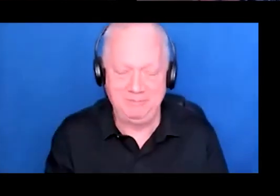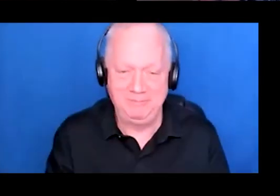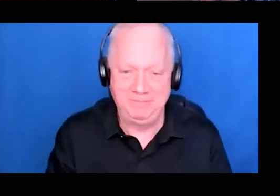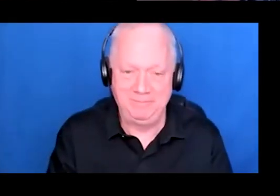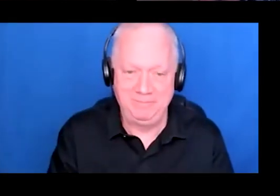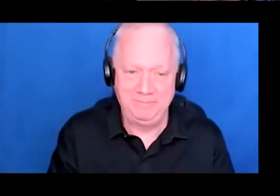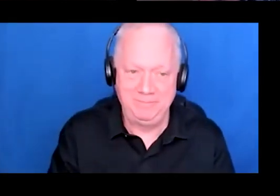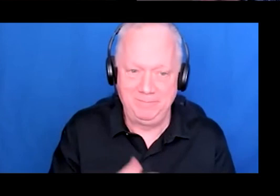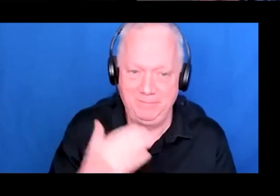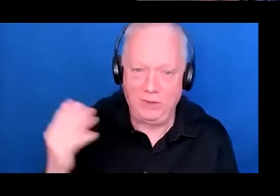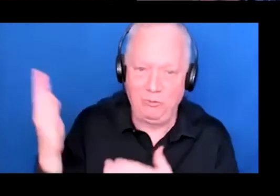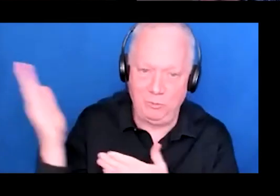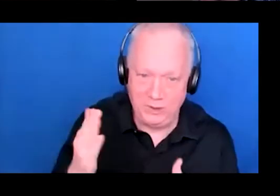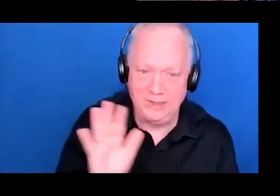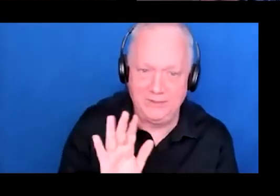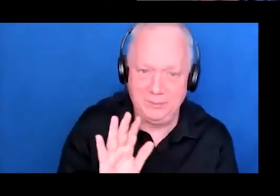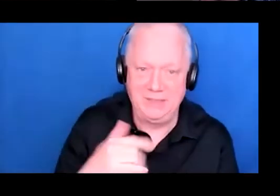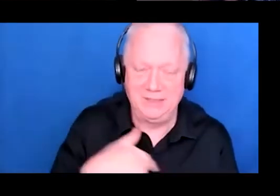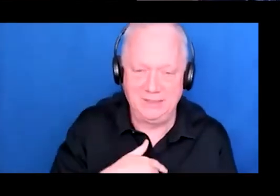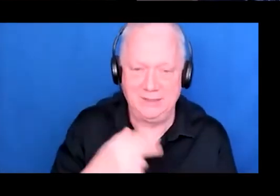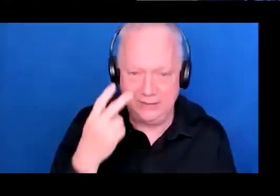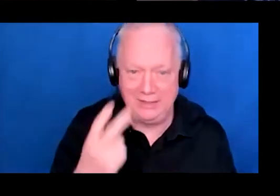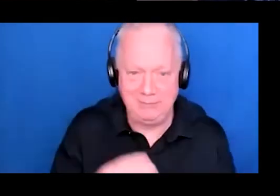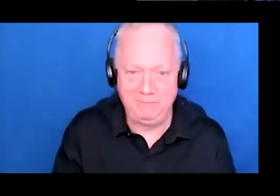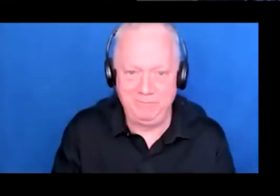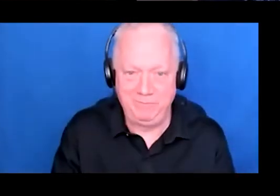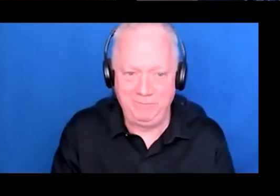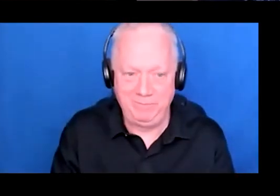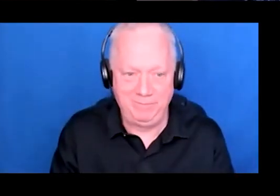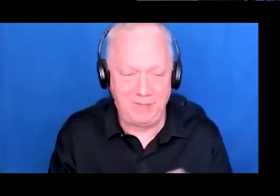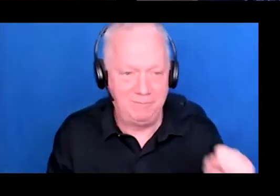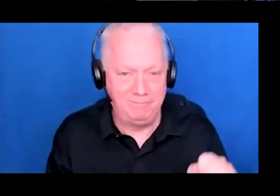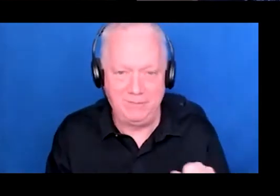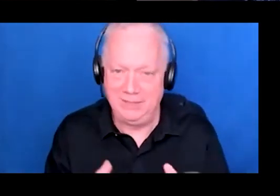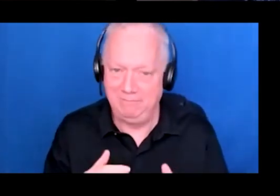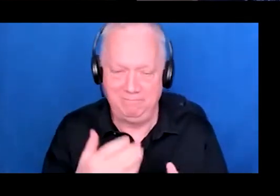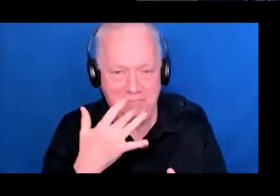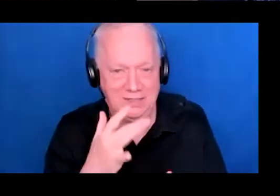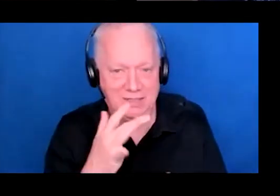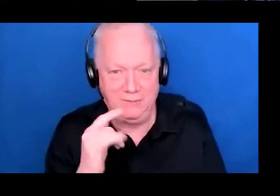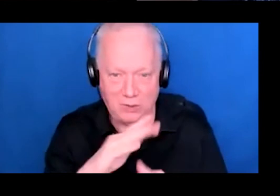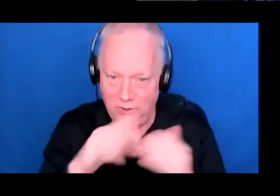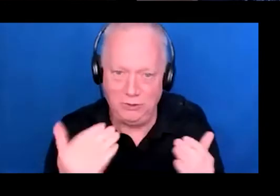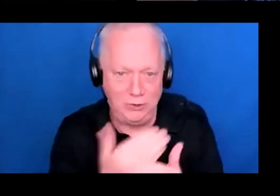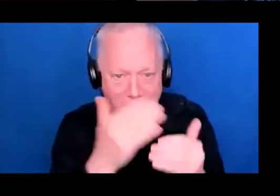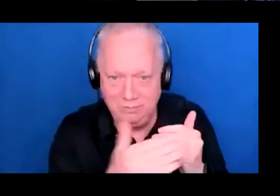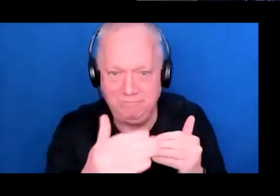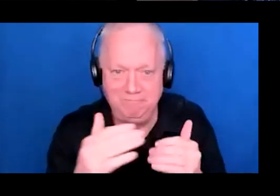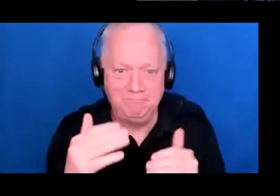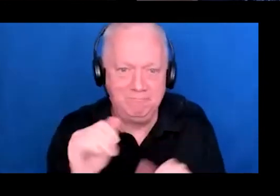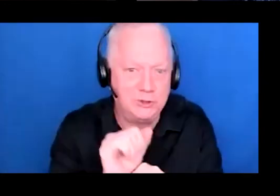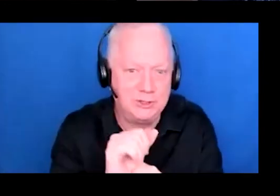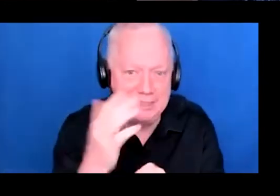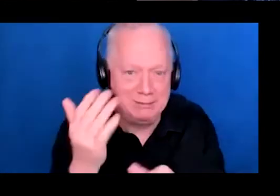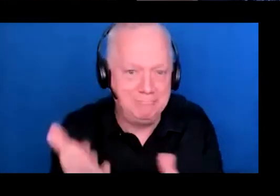for bringing this film to us to see. And thank you guys. Best of luck in all your new projects. Hoping to see some